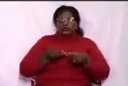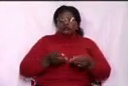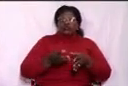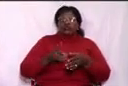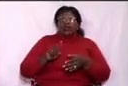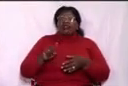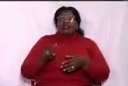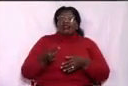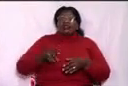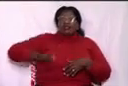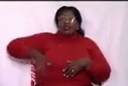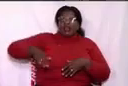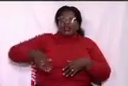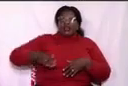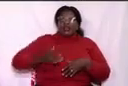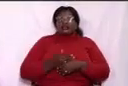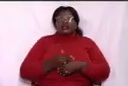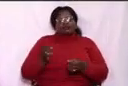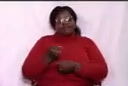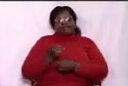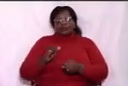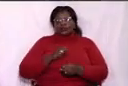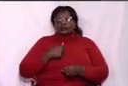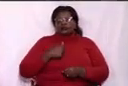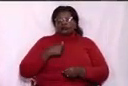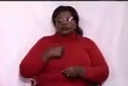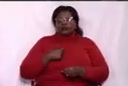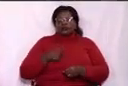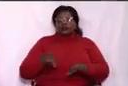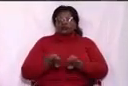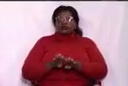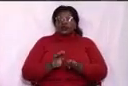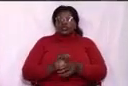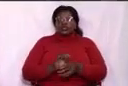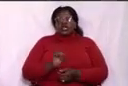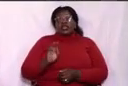so unfortunately, I can't do it. And if I keep